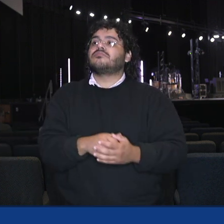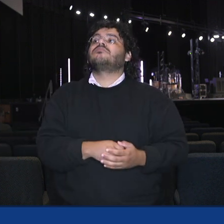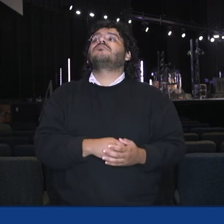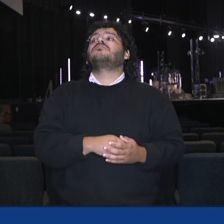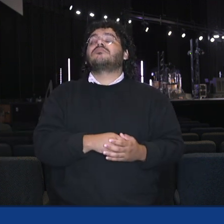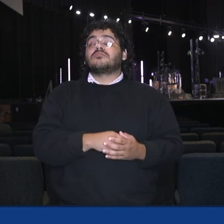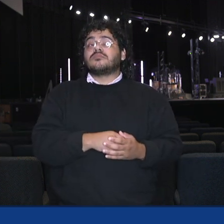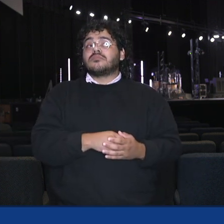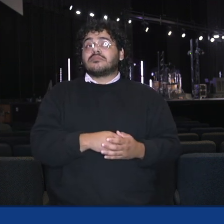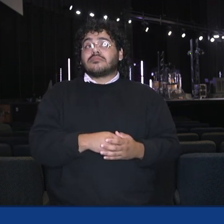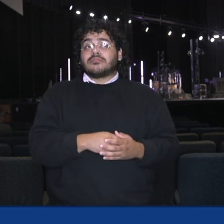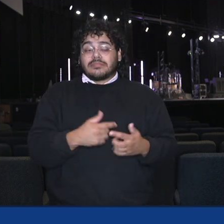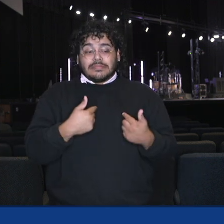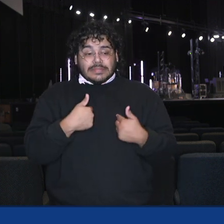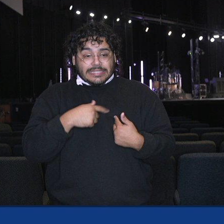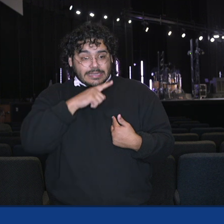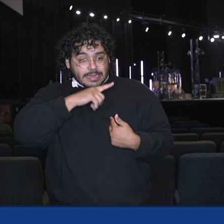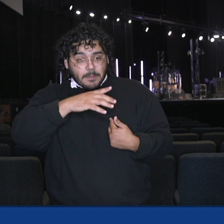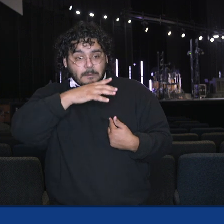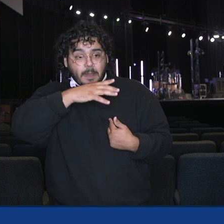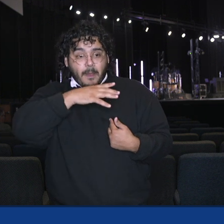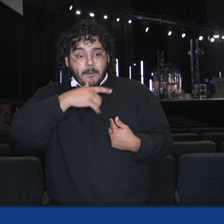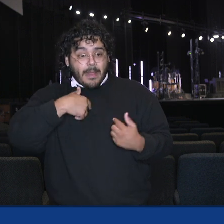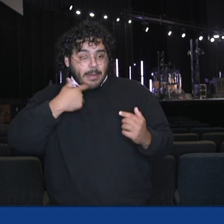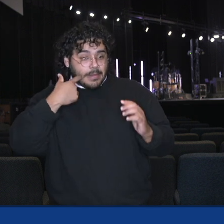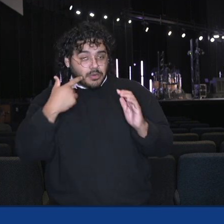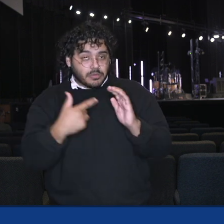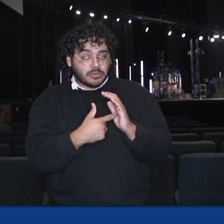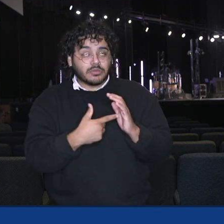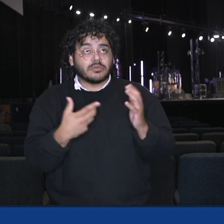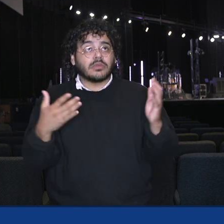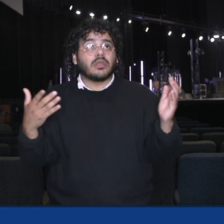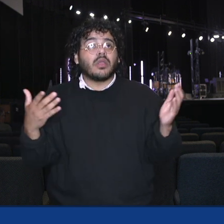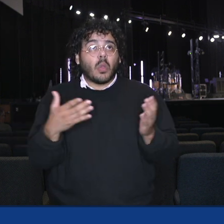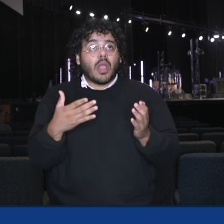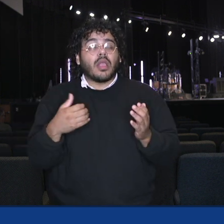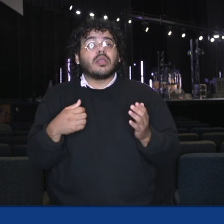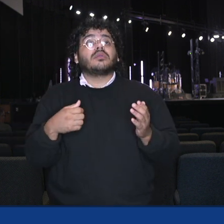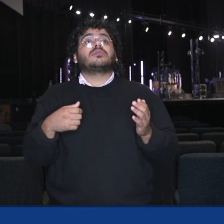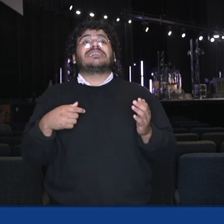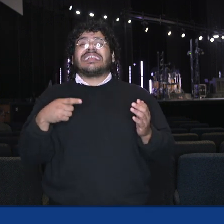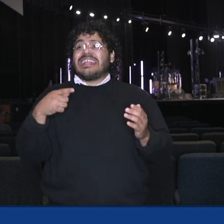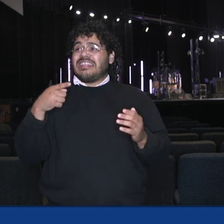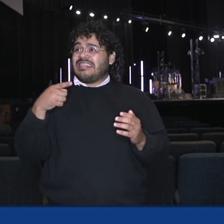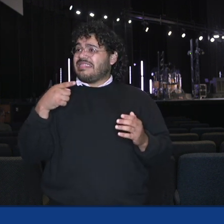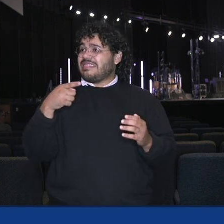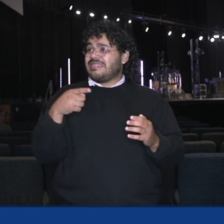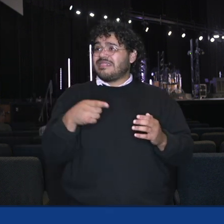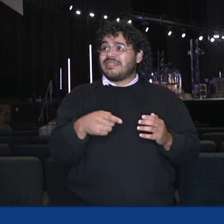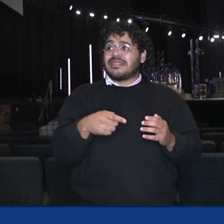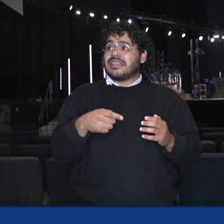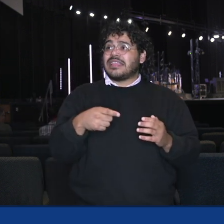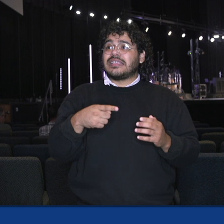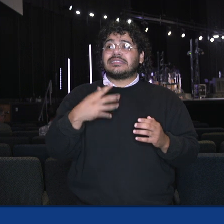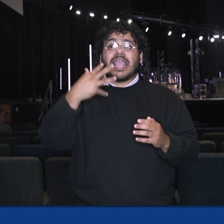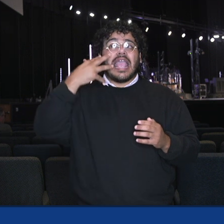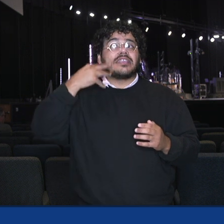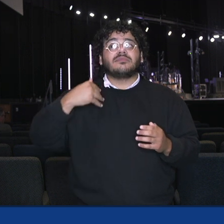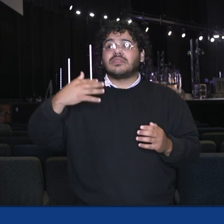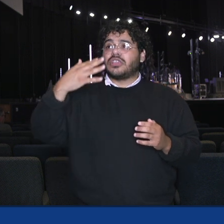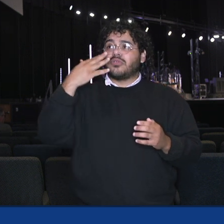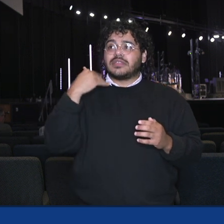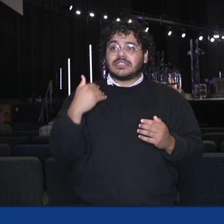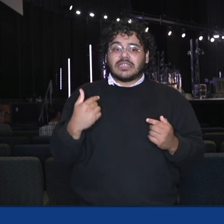What I notice as a mom is that this experience that I didn't understand and had no control over has been